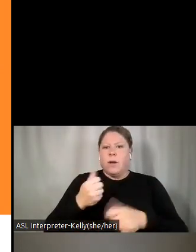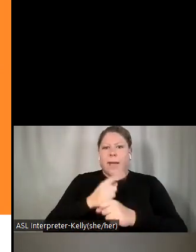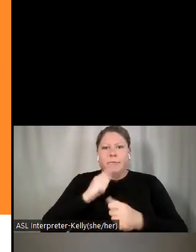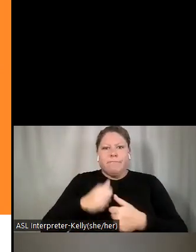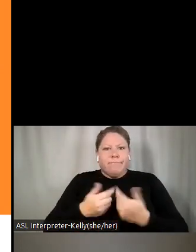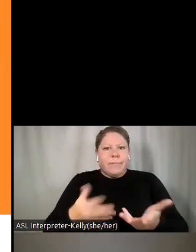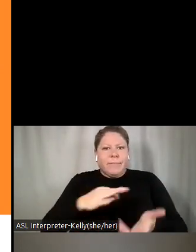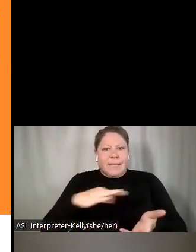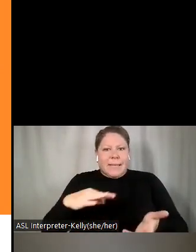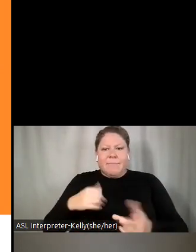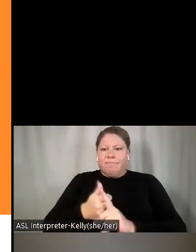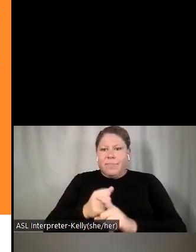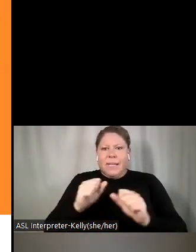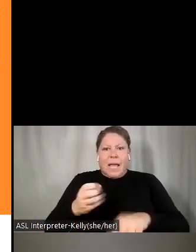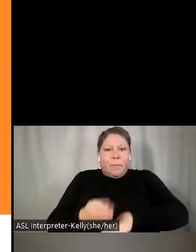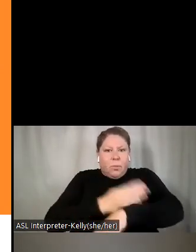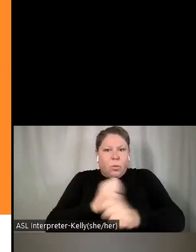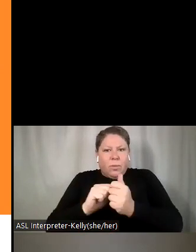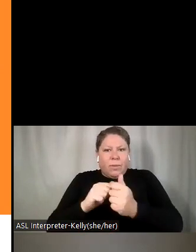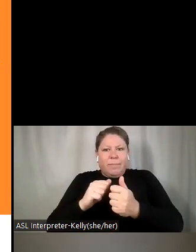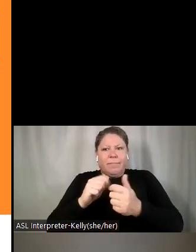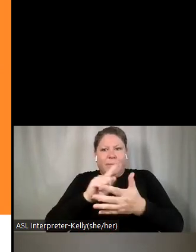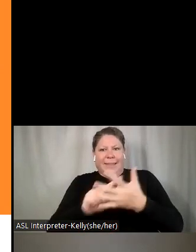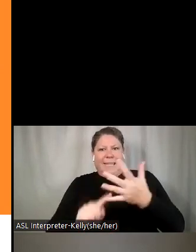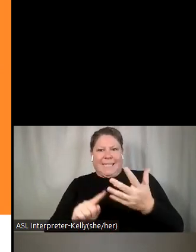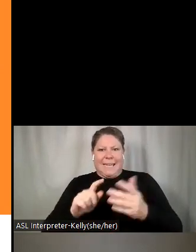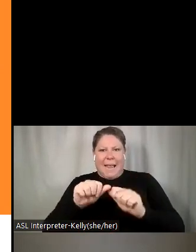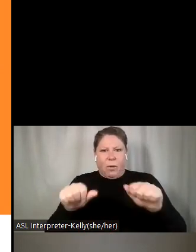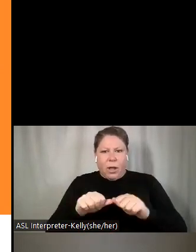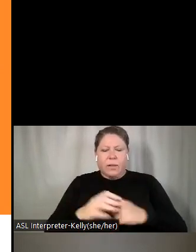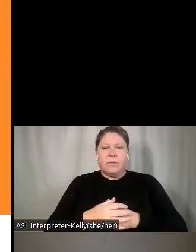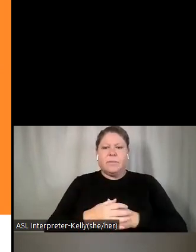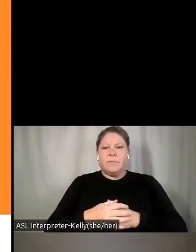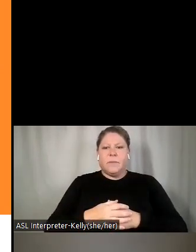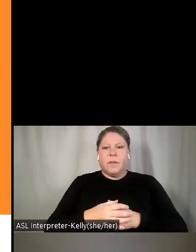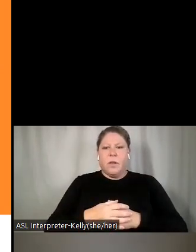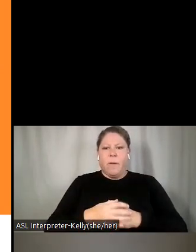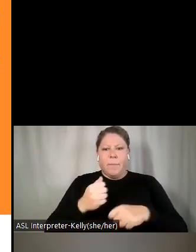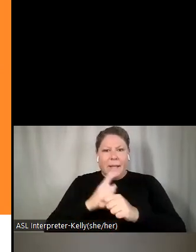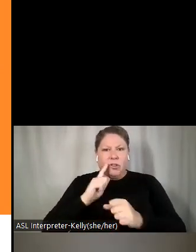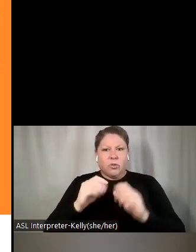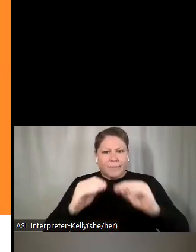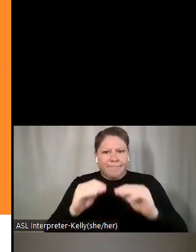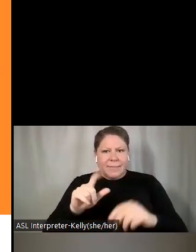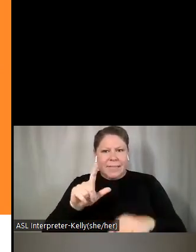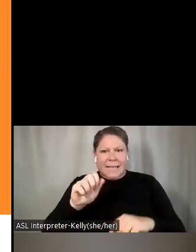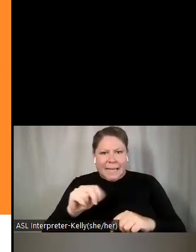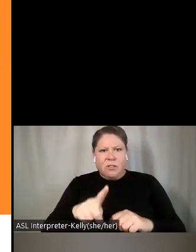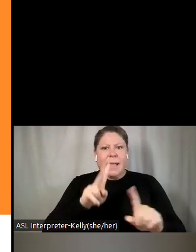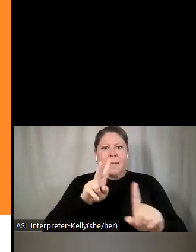improvement in these areas using these types of lean methods, principles, and concepts that we're educating them to.